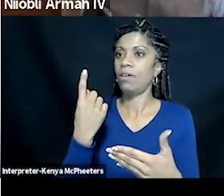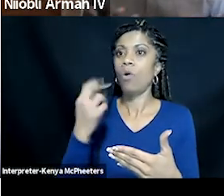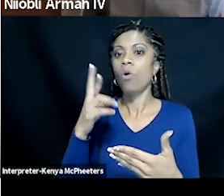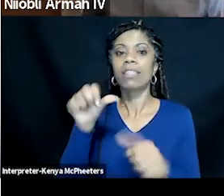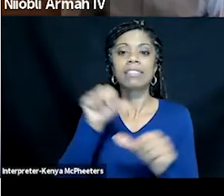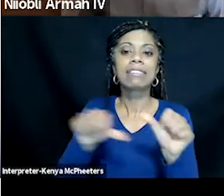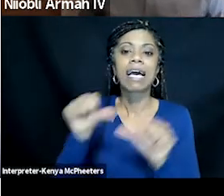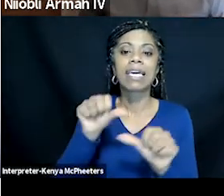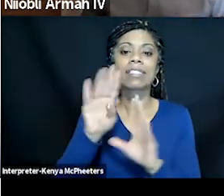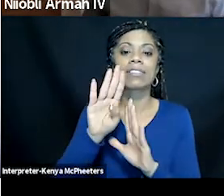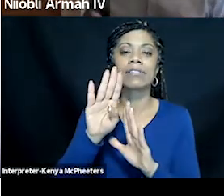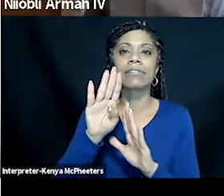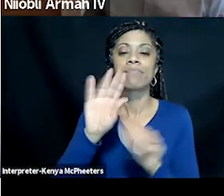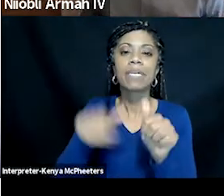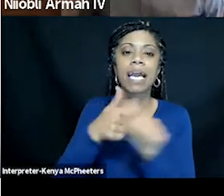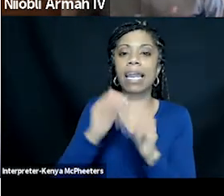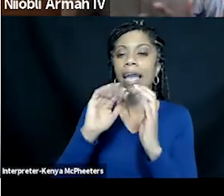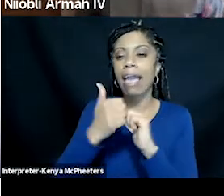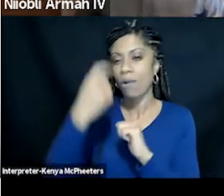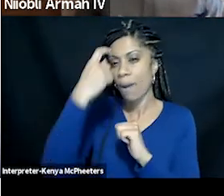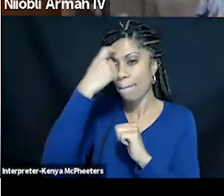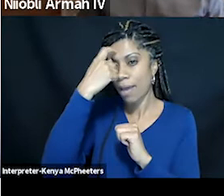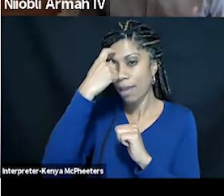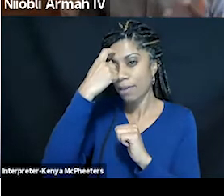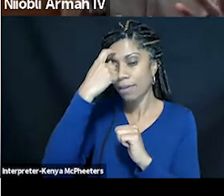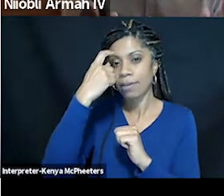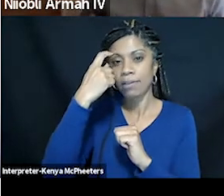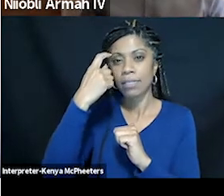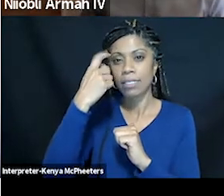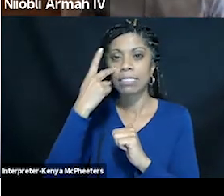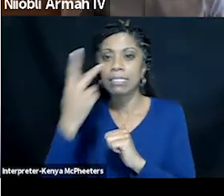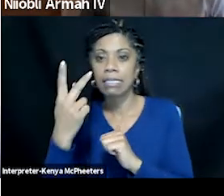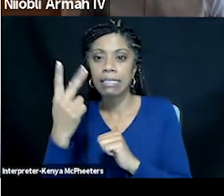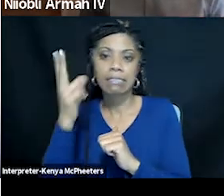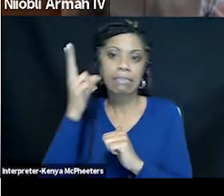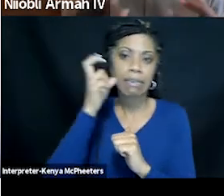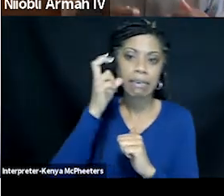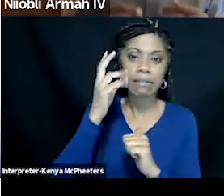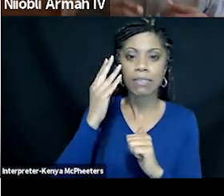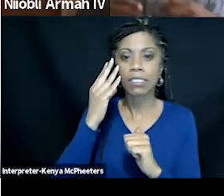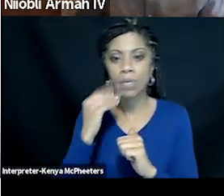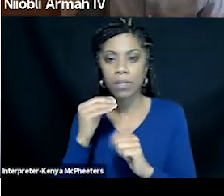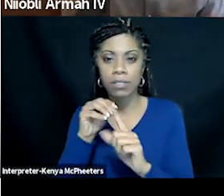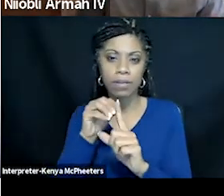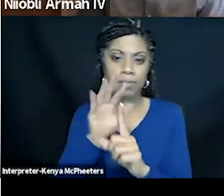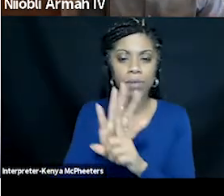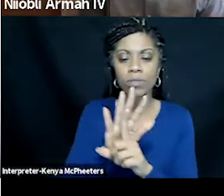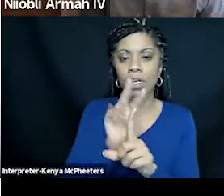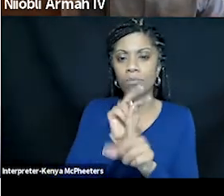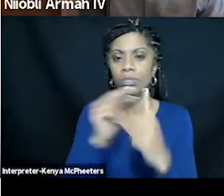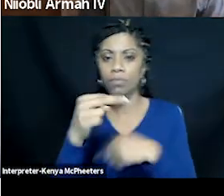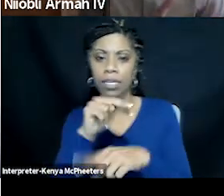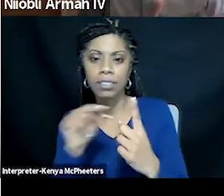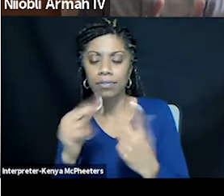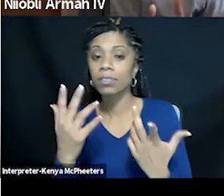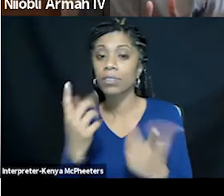our minds formulate biases and perspectives and what we see and what we hear and what we experience. So the goal of the role of the